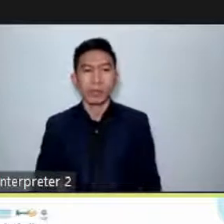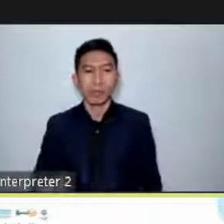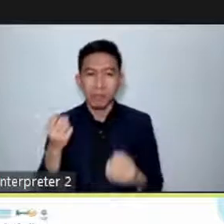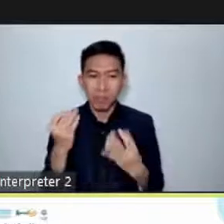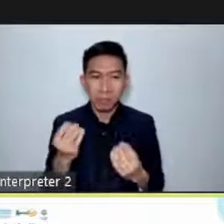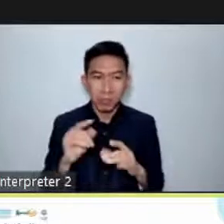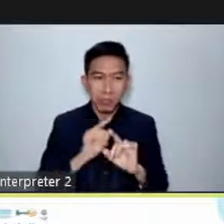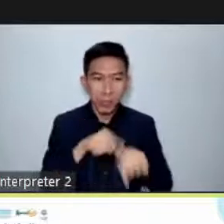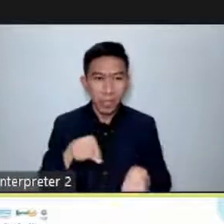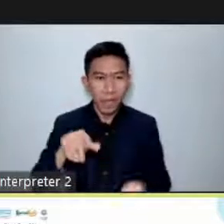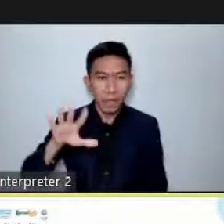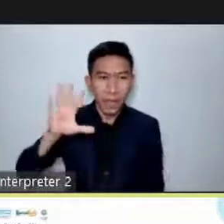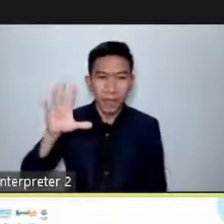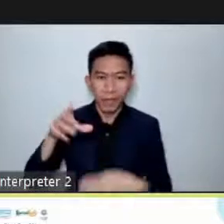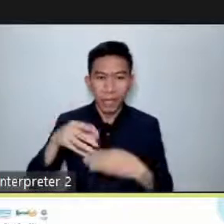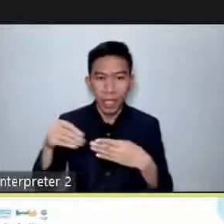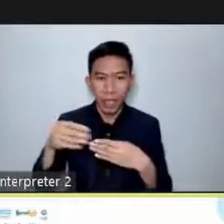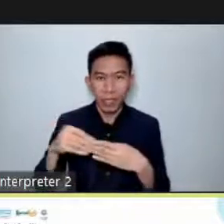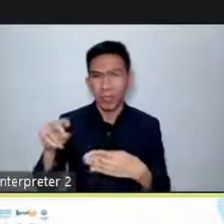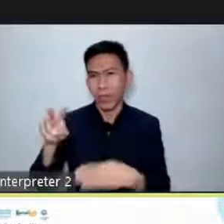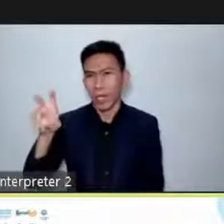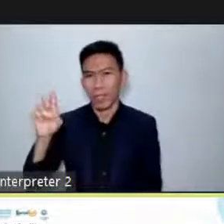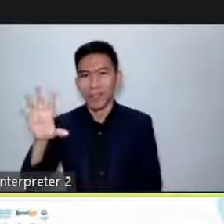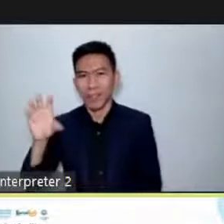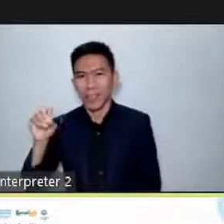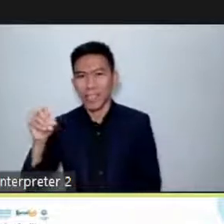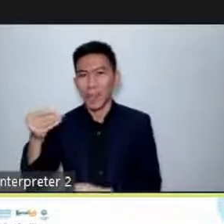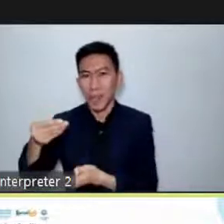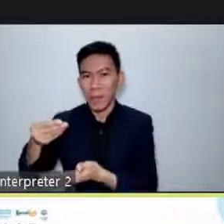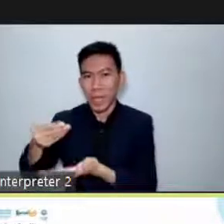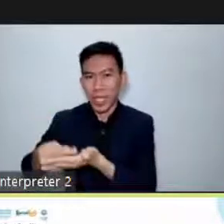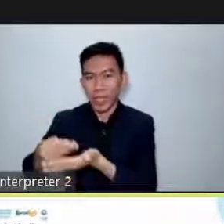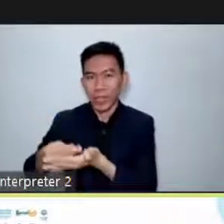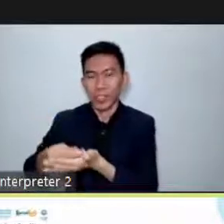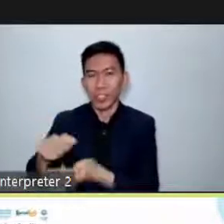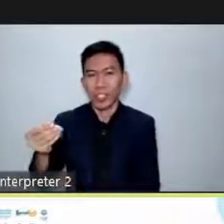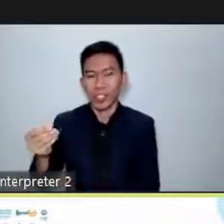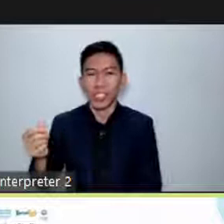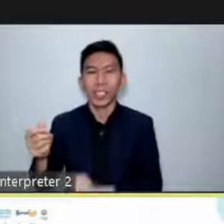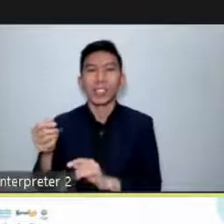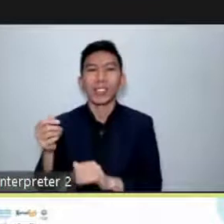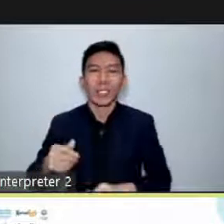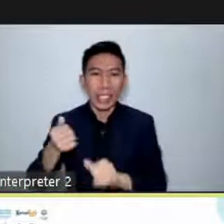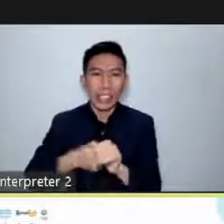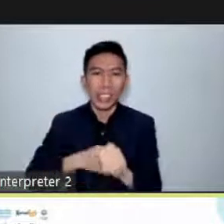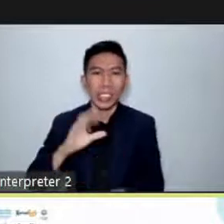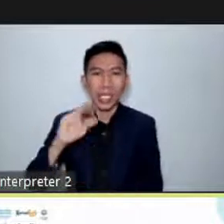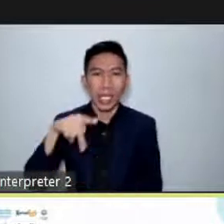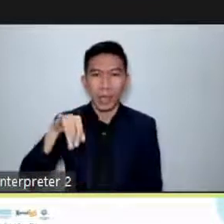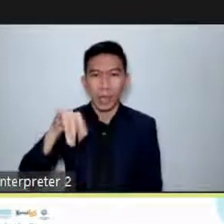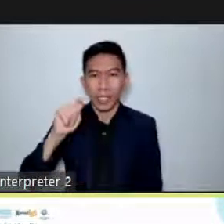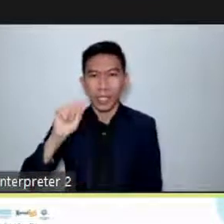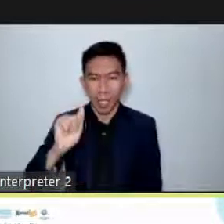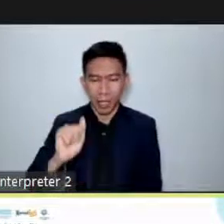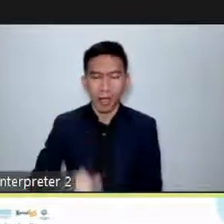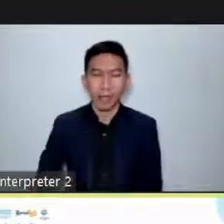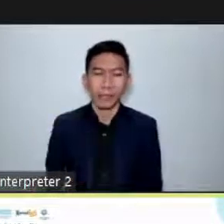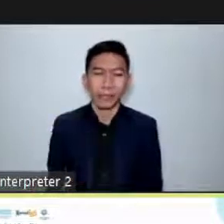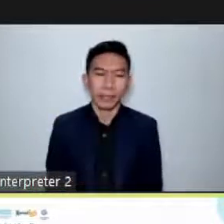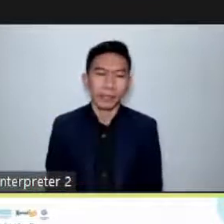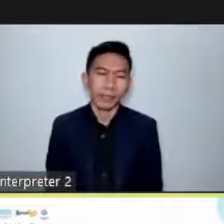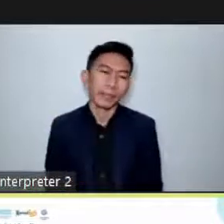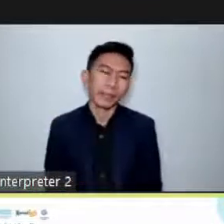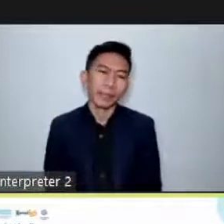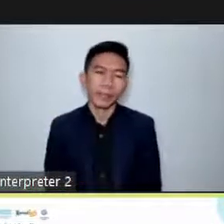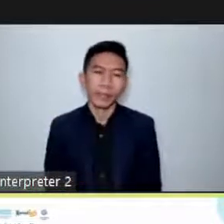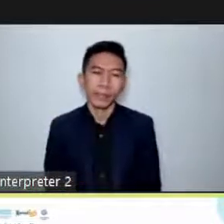$5 or 250 pesos per capita. And I guess this was the